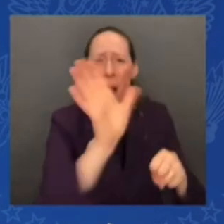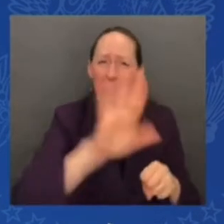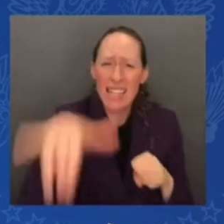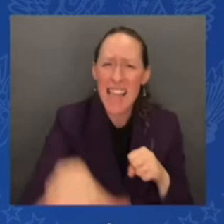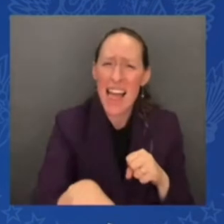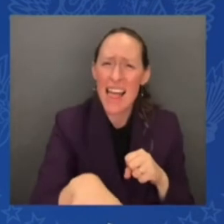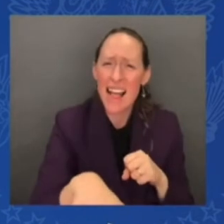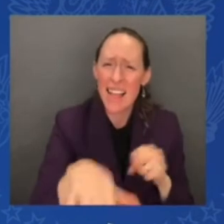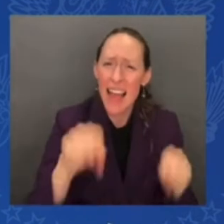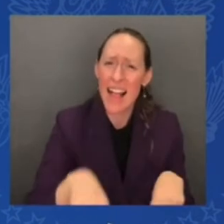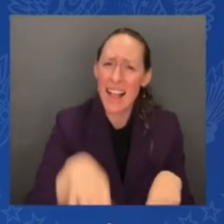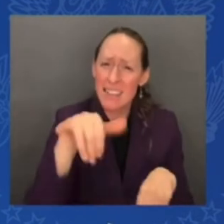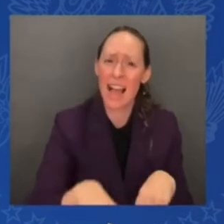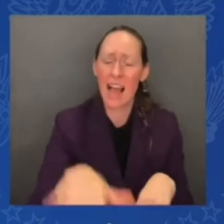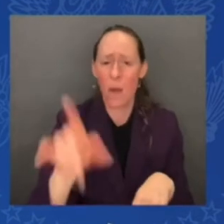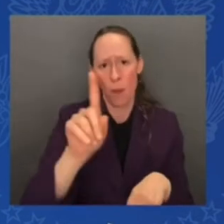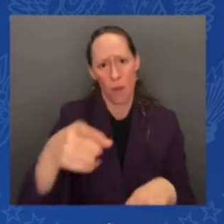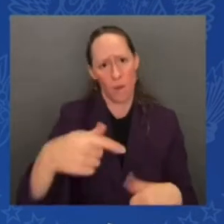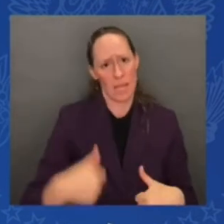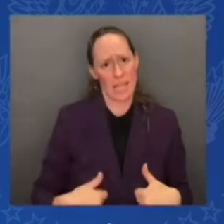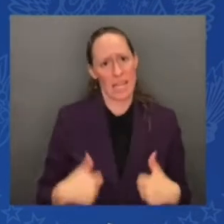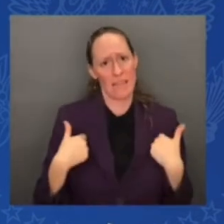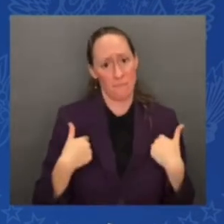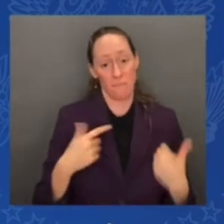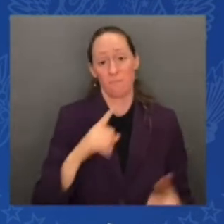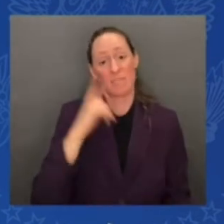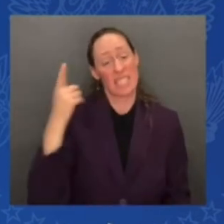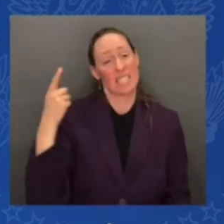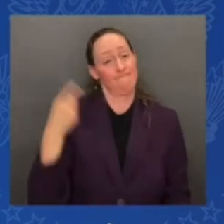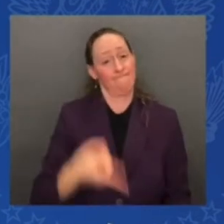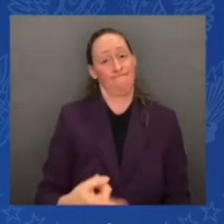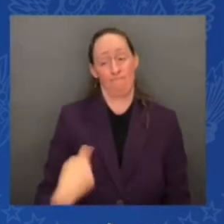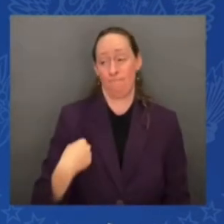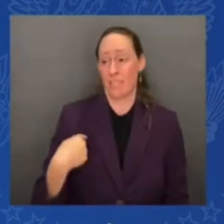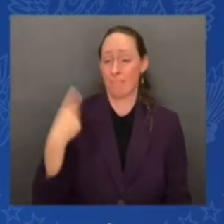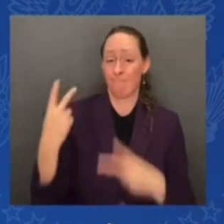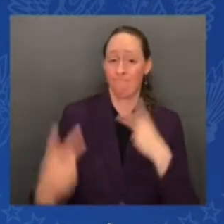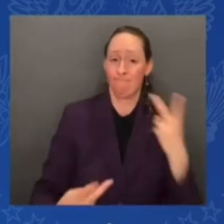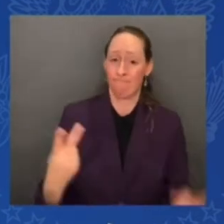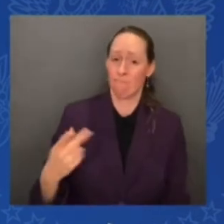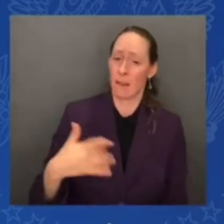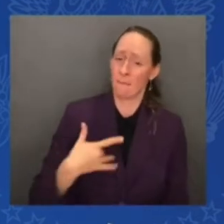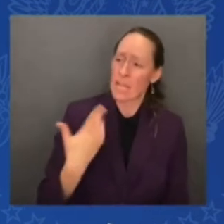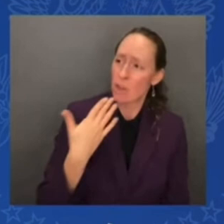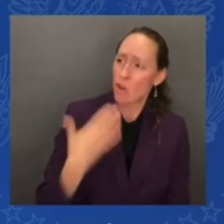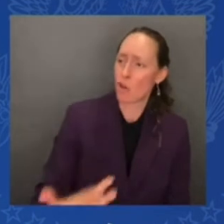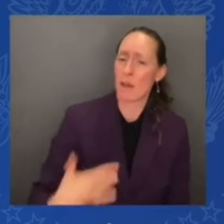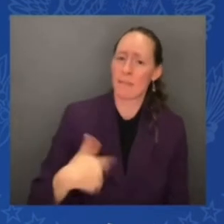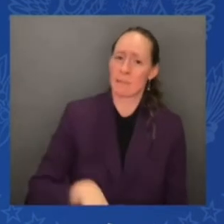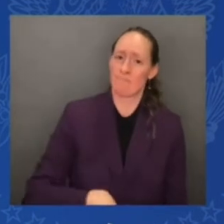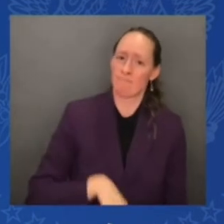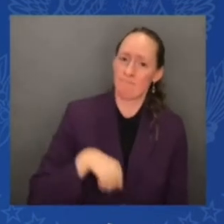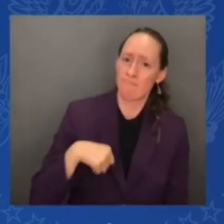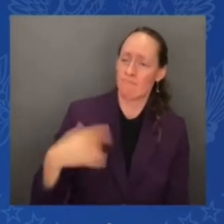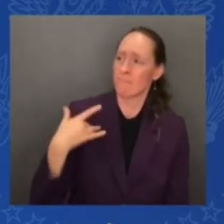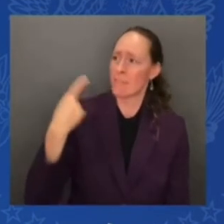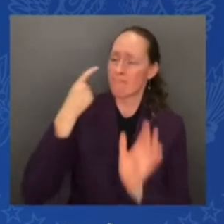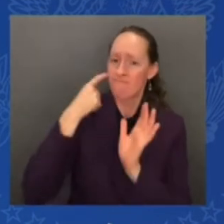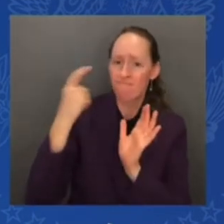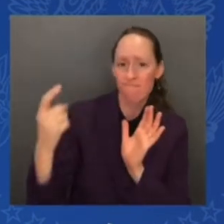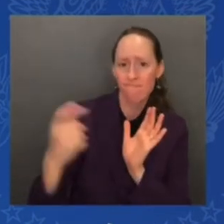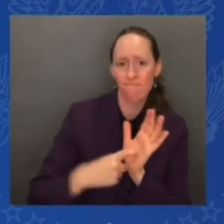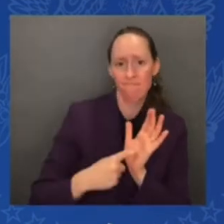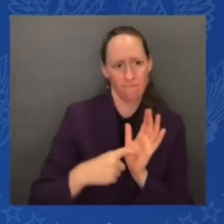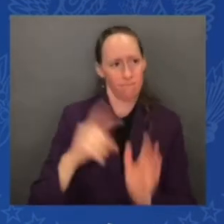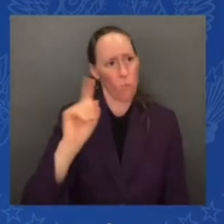It's all about restoring pride, being able to make a living in the community you love and where you were raised and not have to leave. Folks, it's